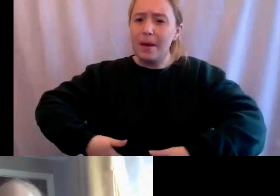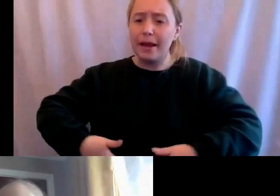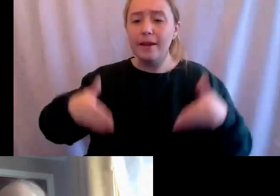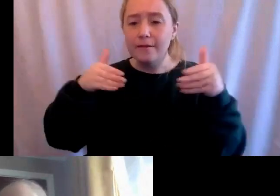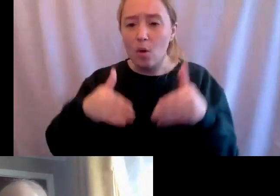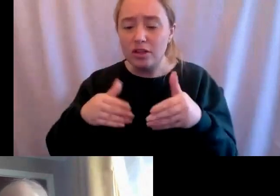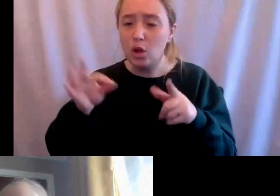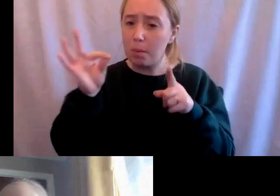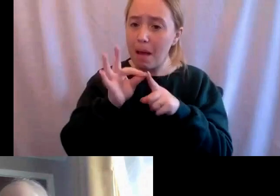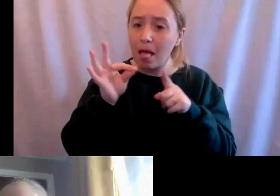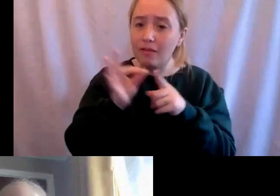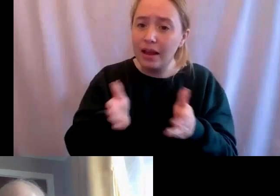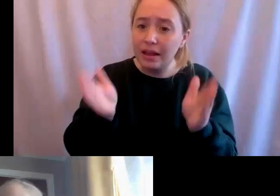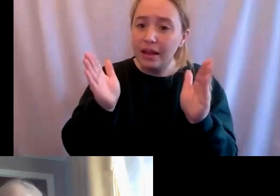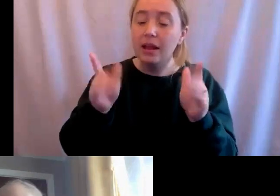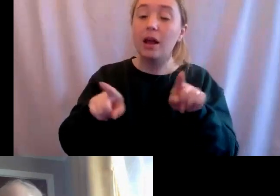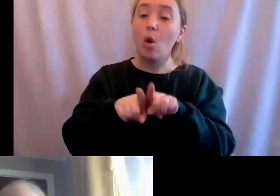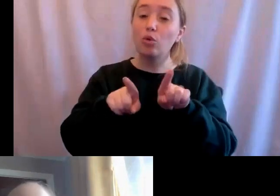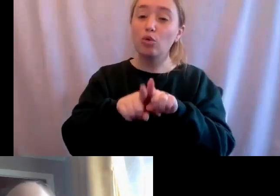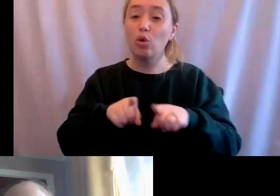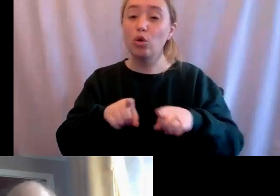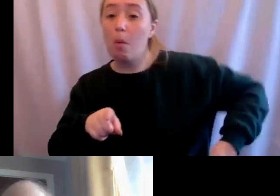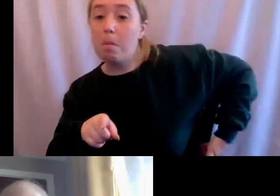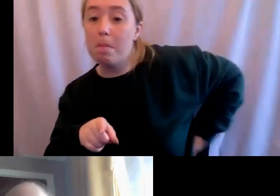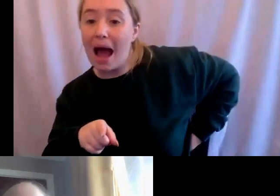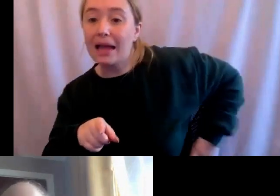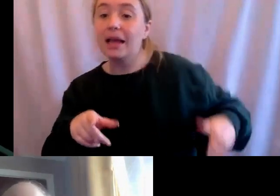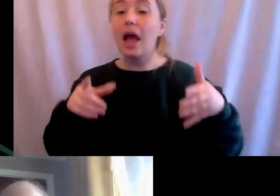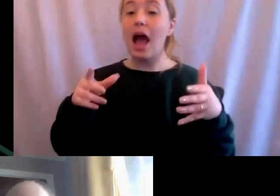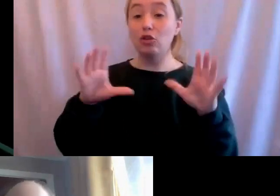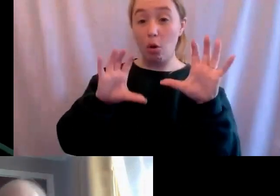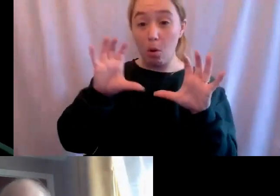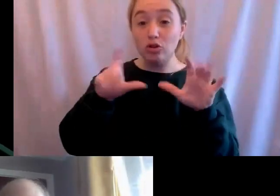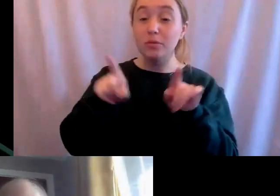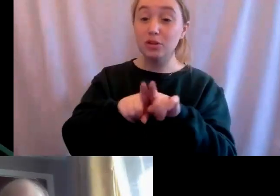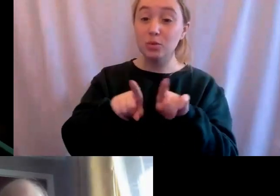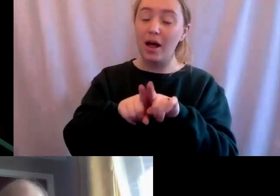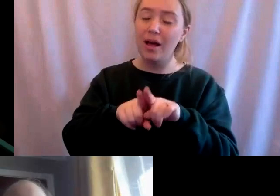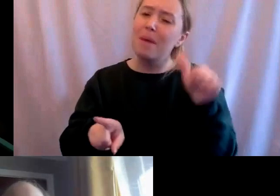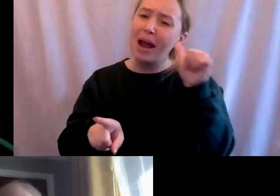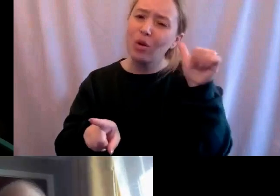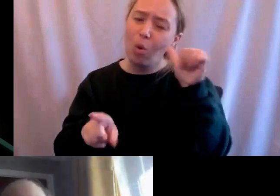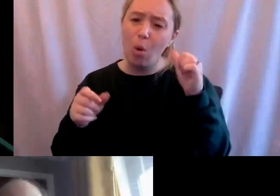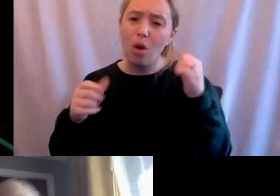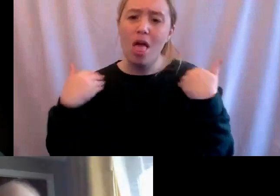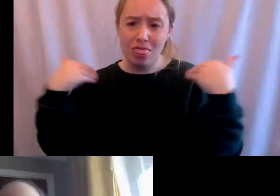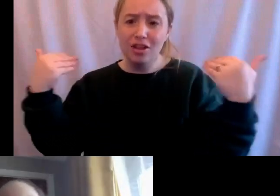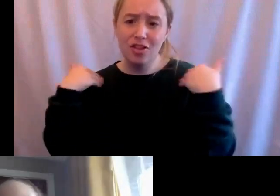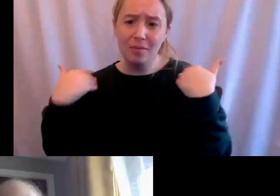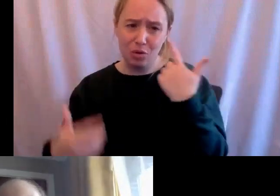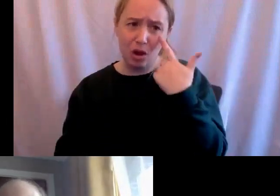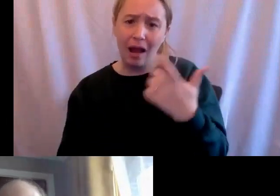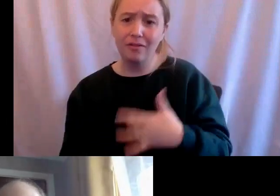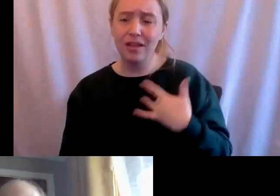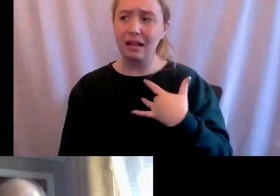your back and bottom muscles. And going to the gym can be very intimidating. So if you're not into that sort of thing, don't worry about it. We're not